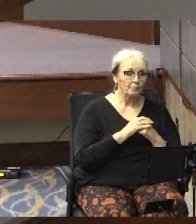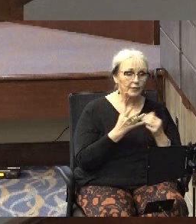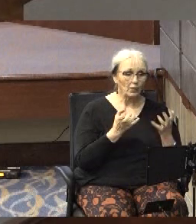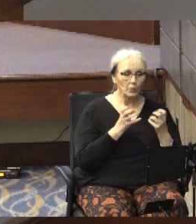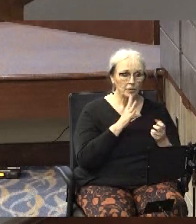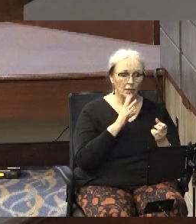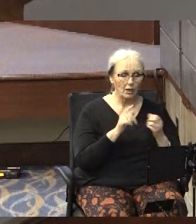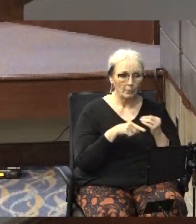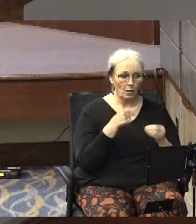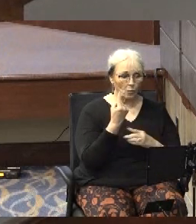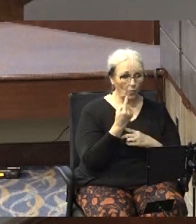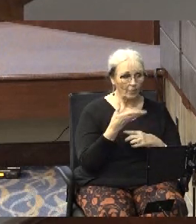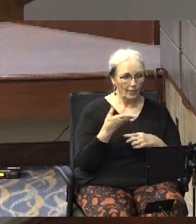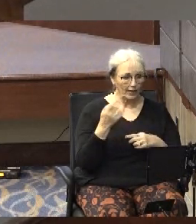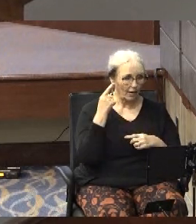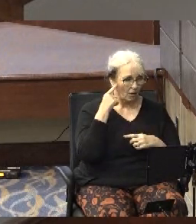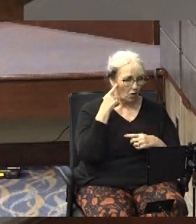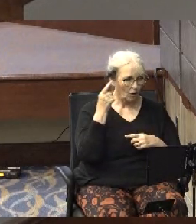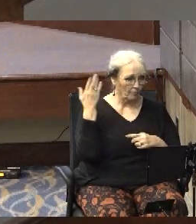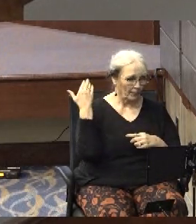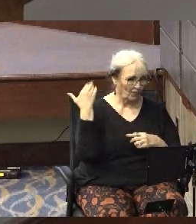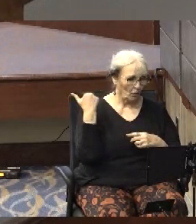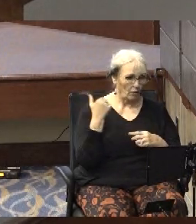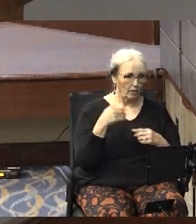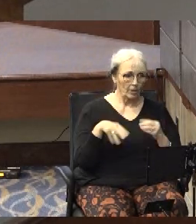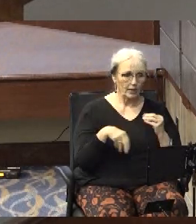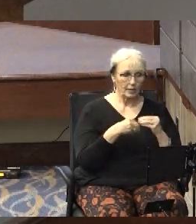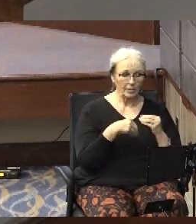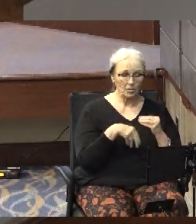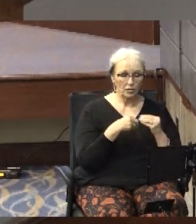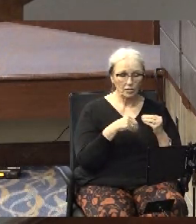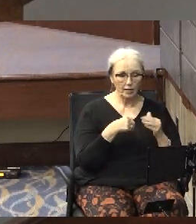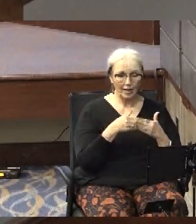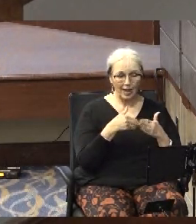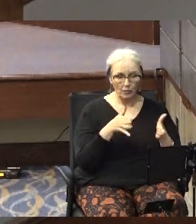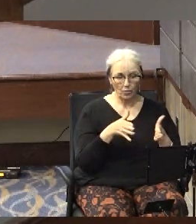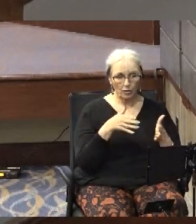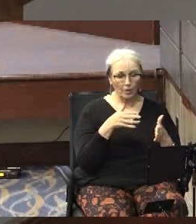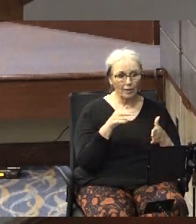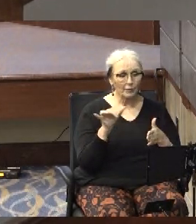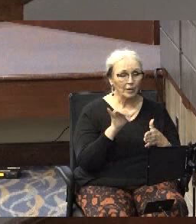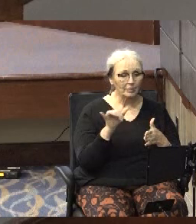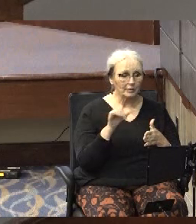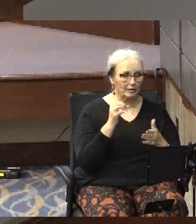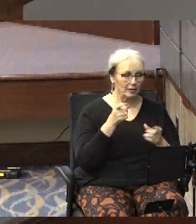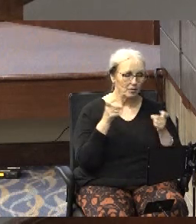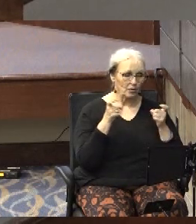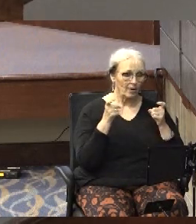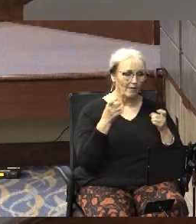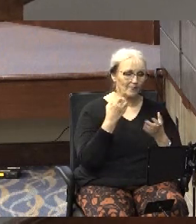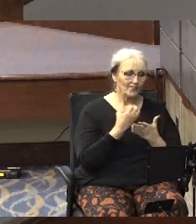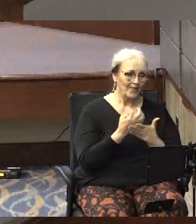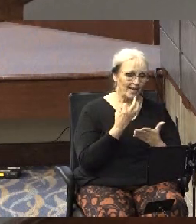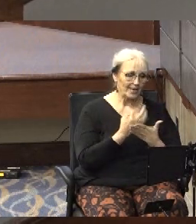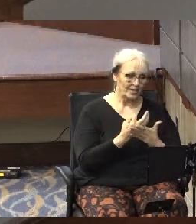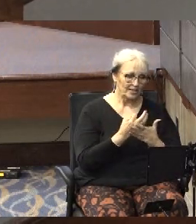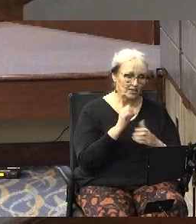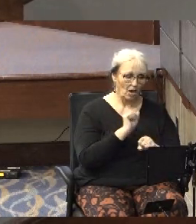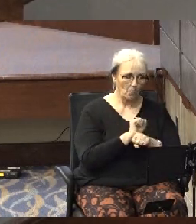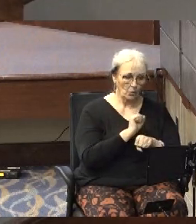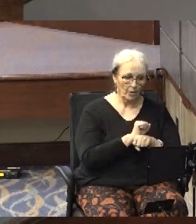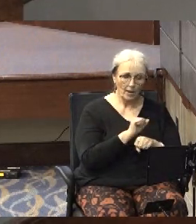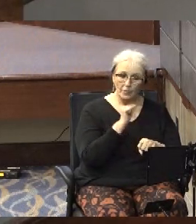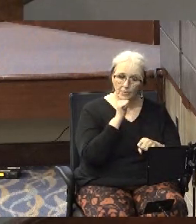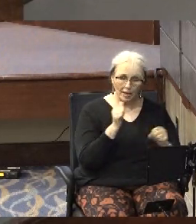one thing that I heard earlier. In addition to being a neighbor, I'm also the director of finance and operations at St. Albans Episcopal Church. I'm